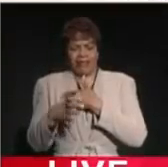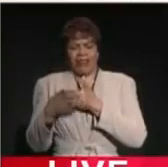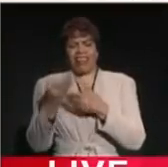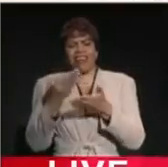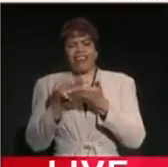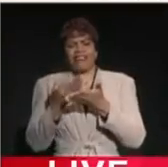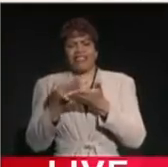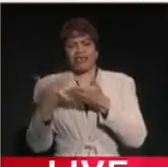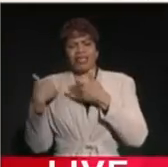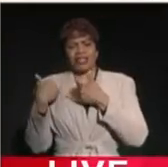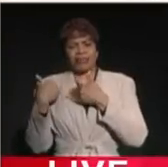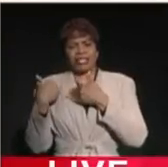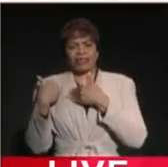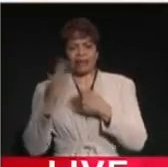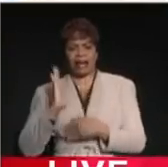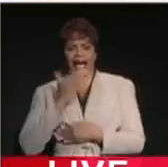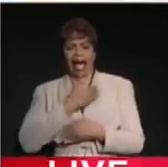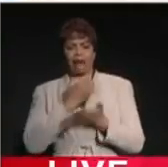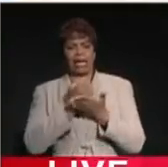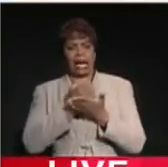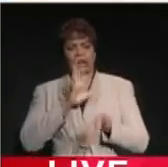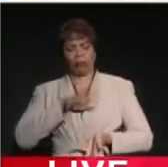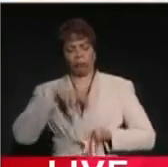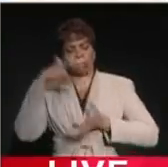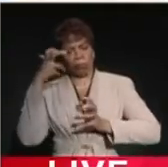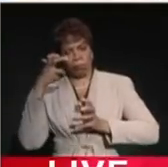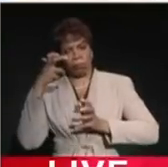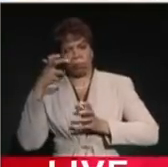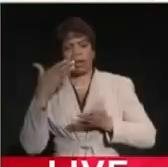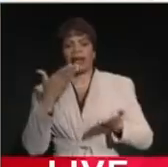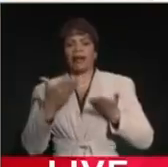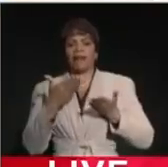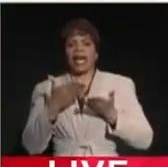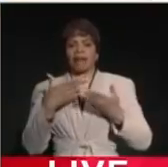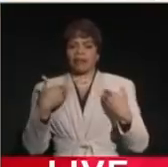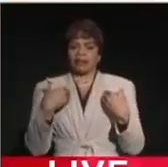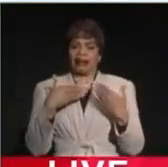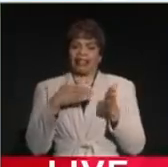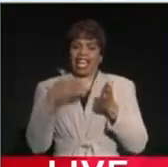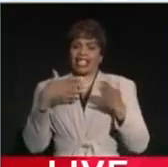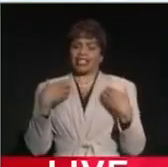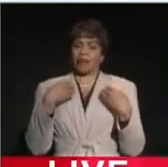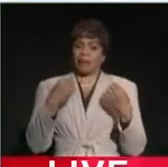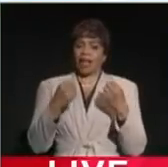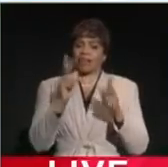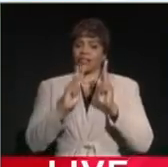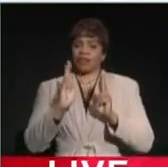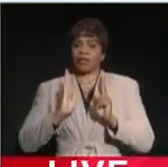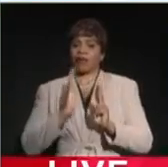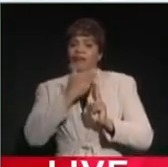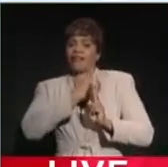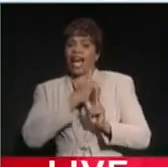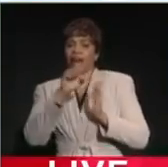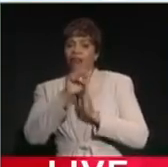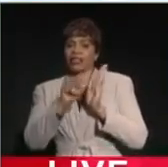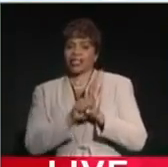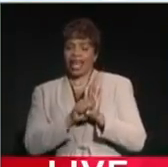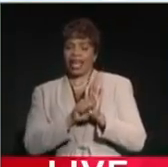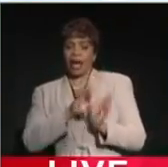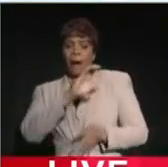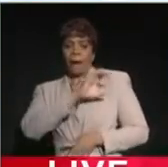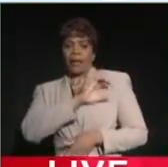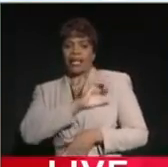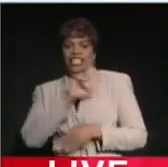the train wreck of our economy, against perhaps the bravest people in the state, police, fire, first responders. That's an awful